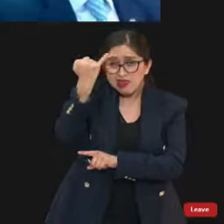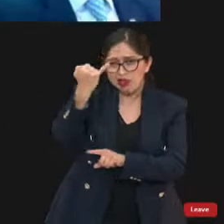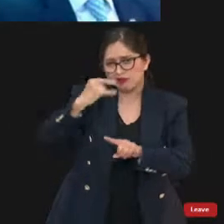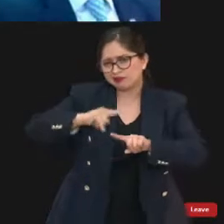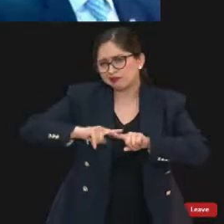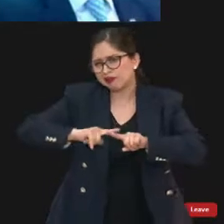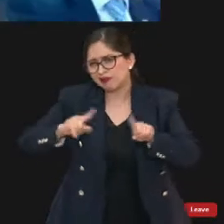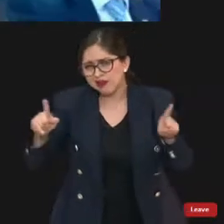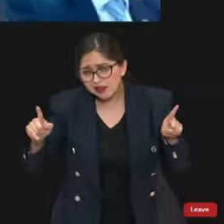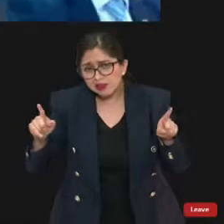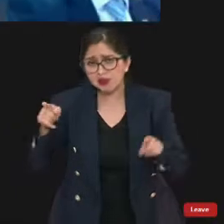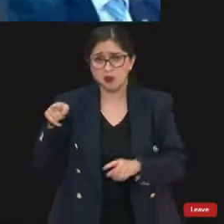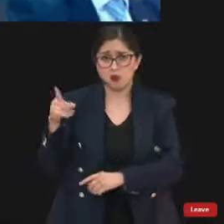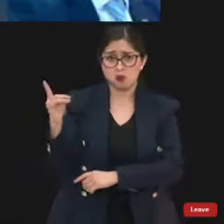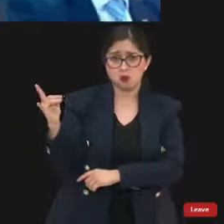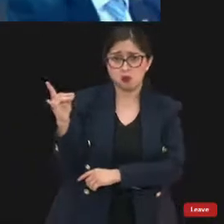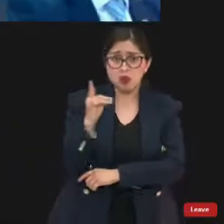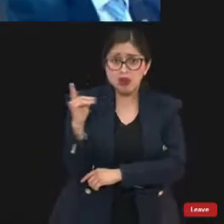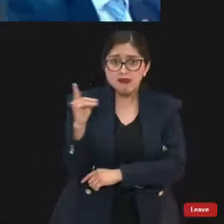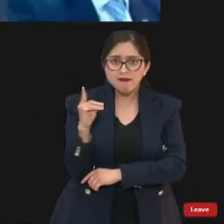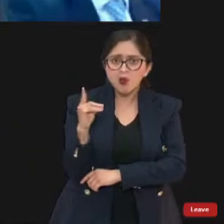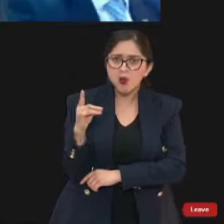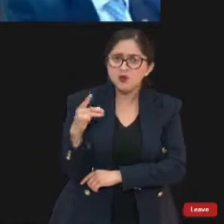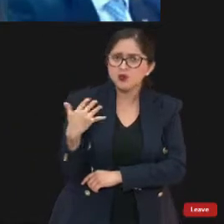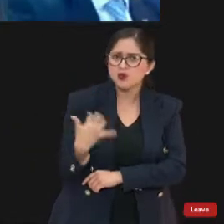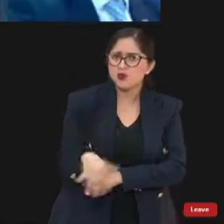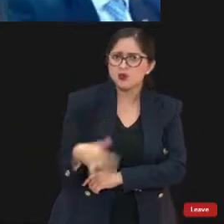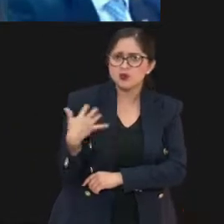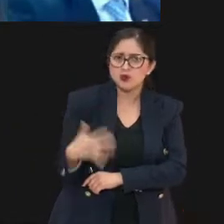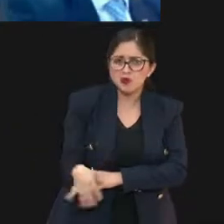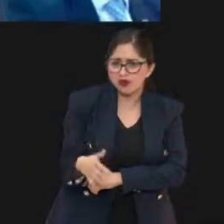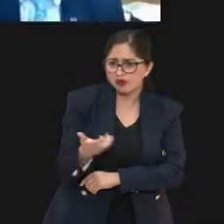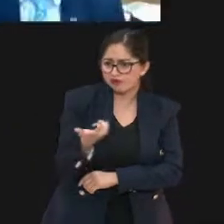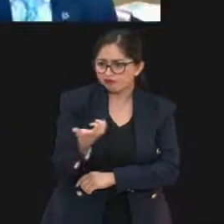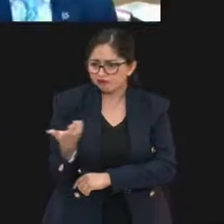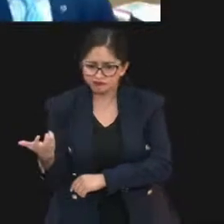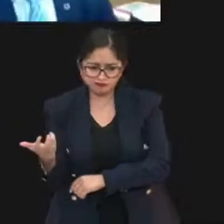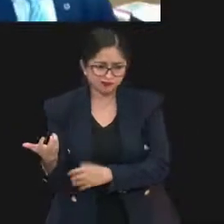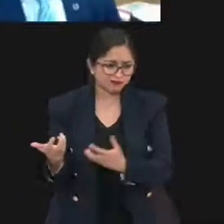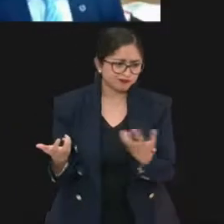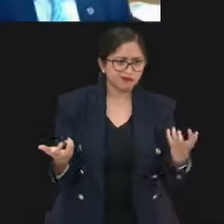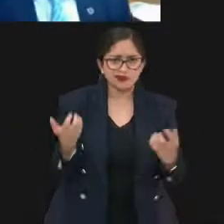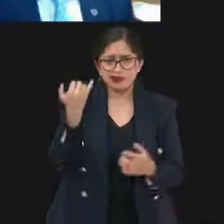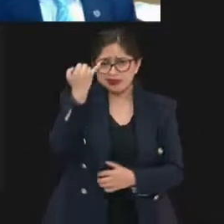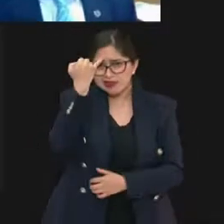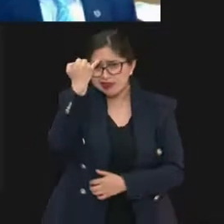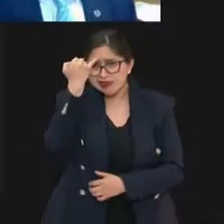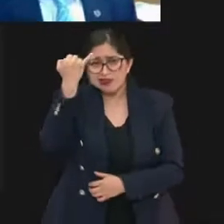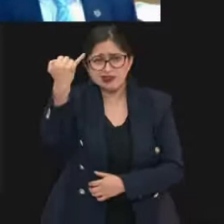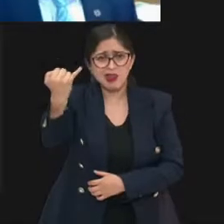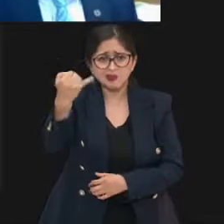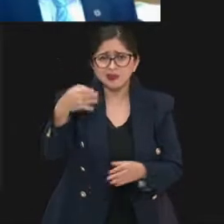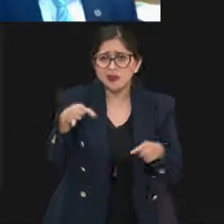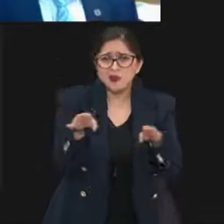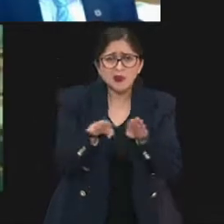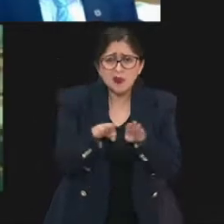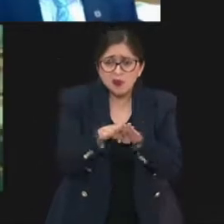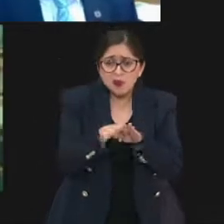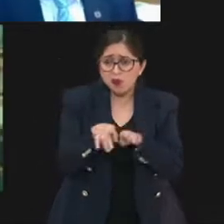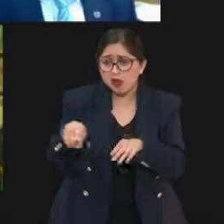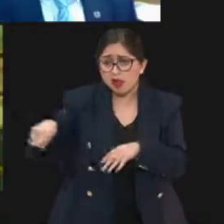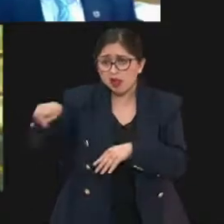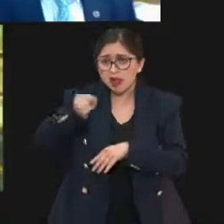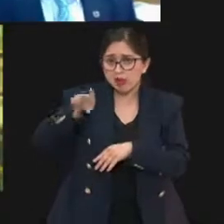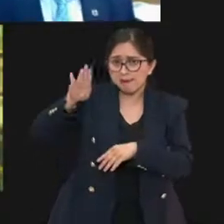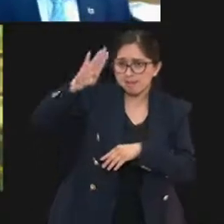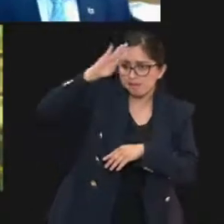are it's a very complex context, it's extraordinarily great that the Bolivian people were